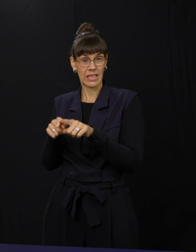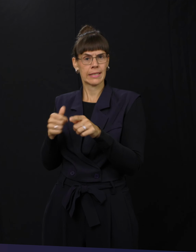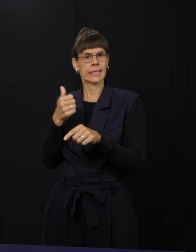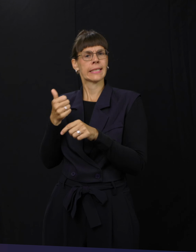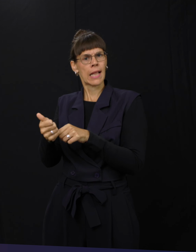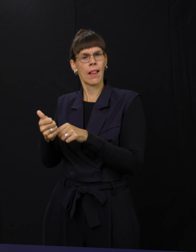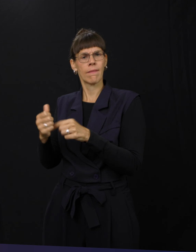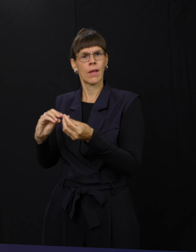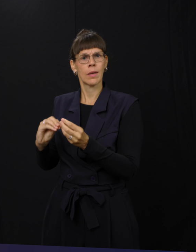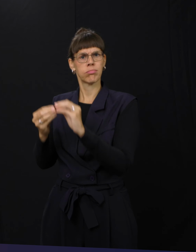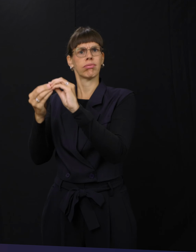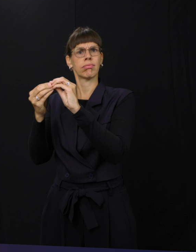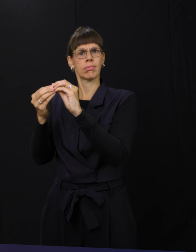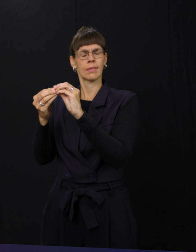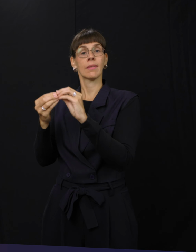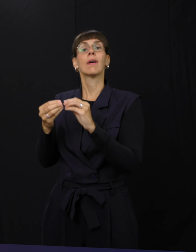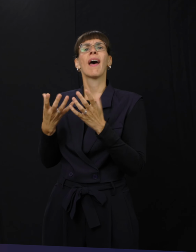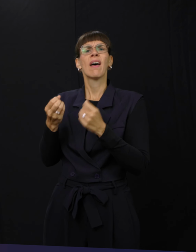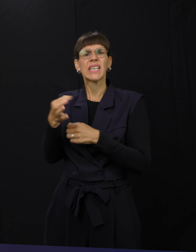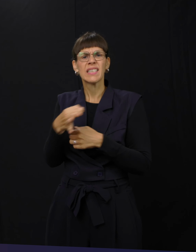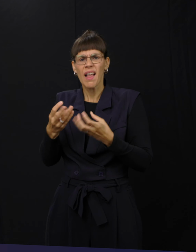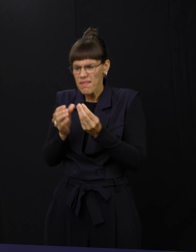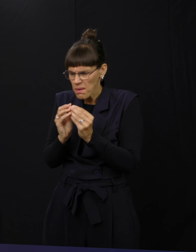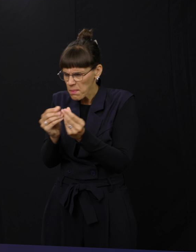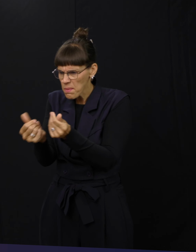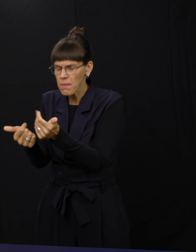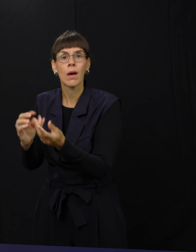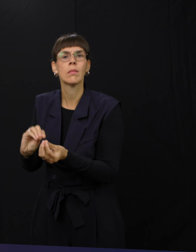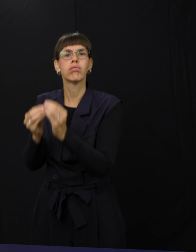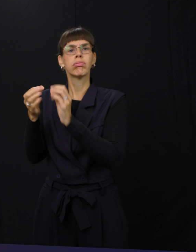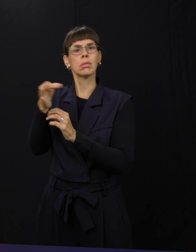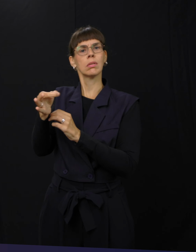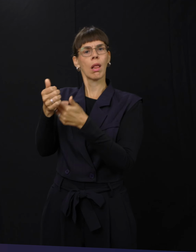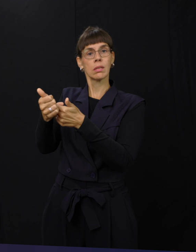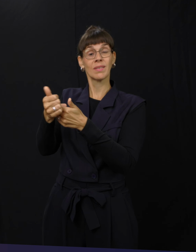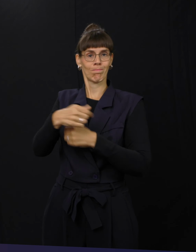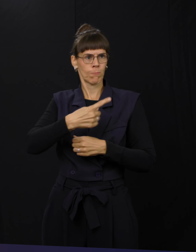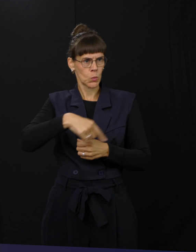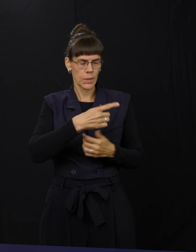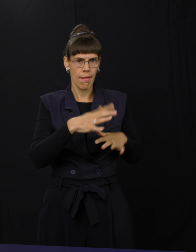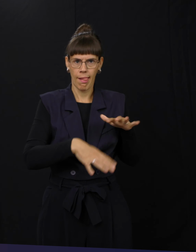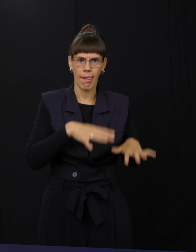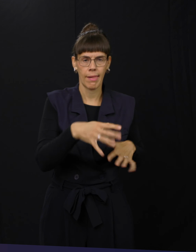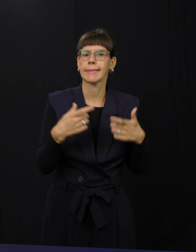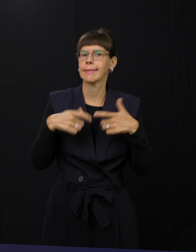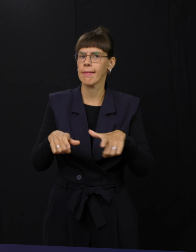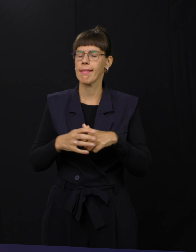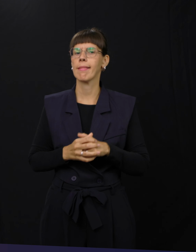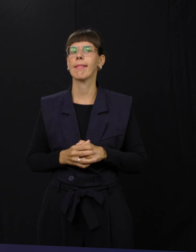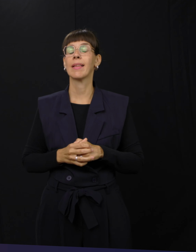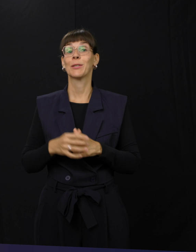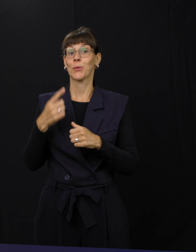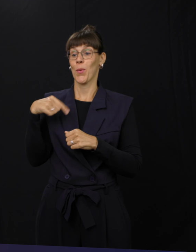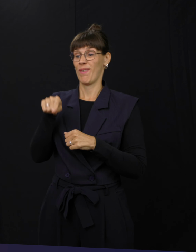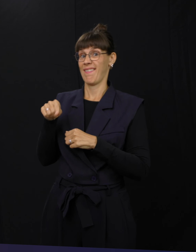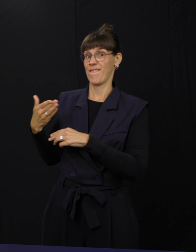So to bring back lost cells. And that's something what we cannot at the moment. Yeah, right. So we hope to learn from